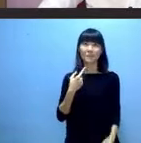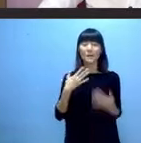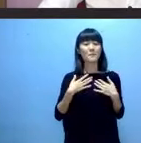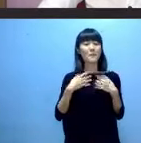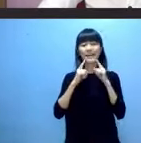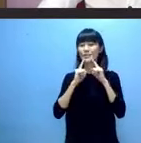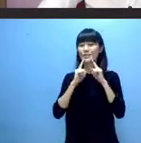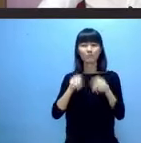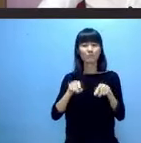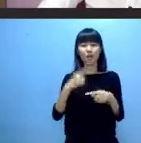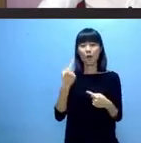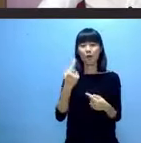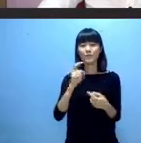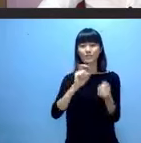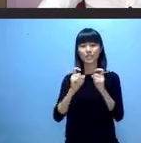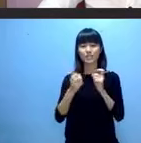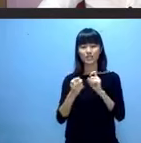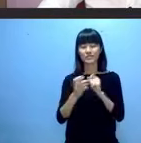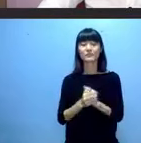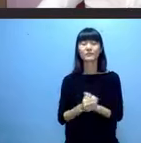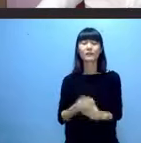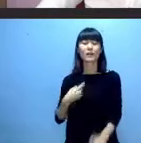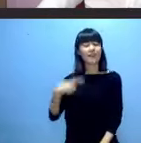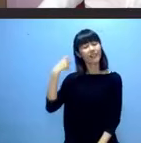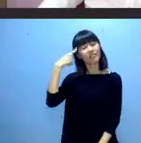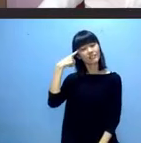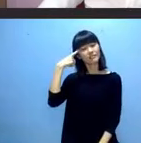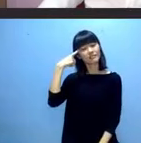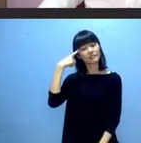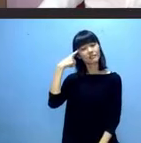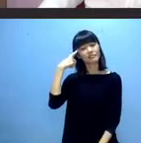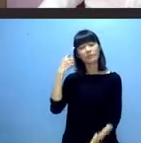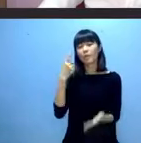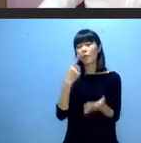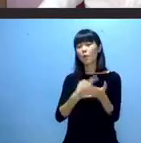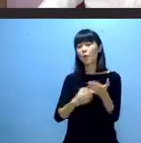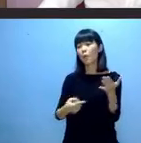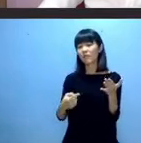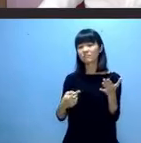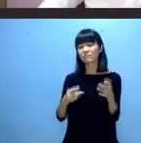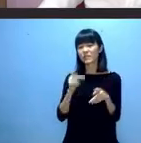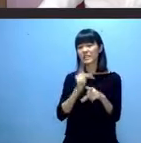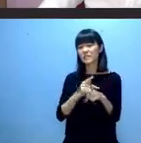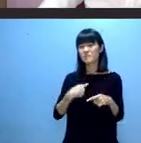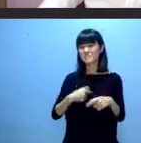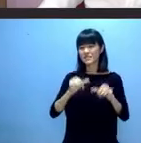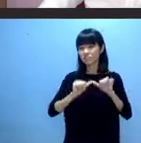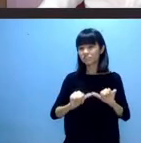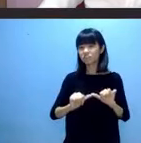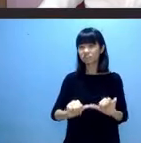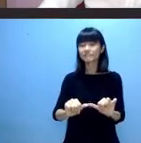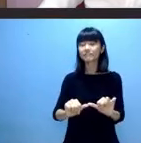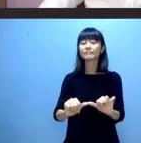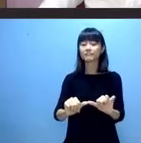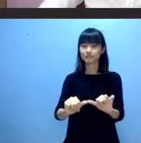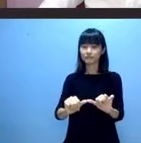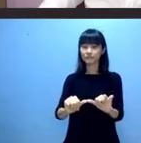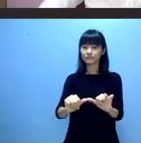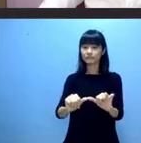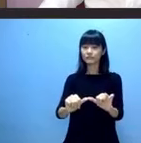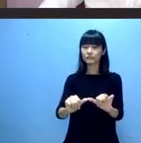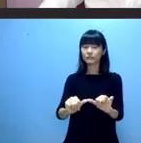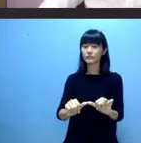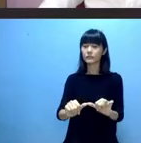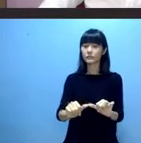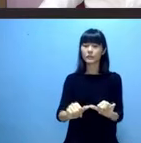All right. Well, I think what really keeps me going is, so if I were to